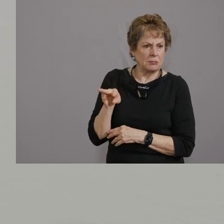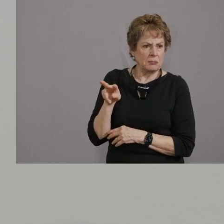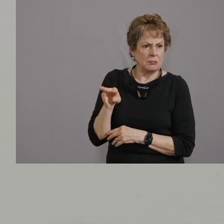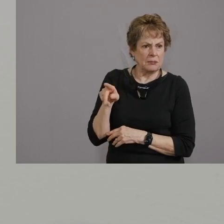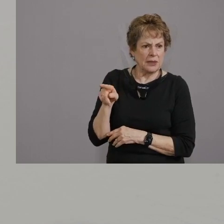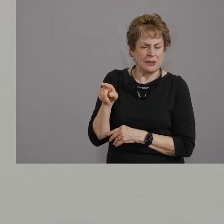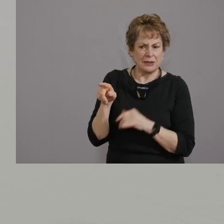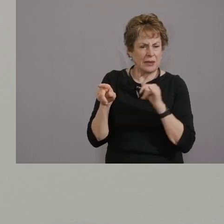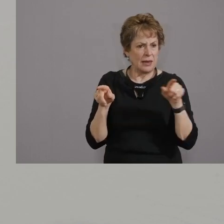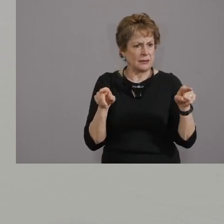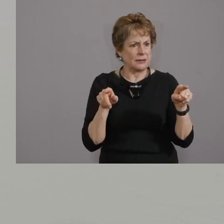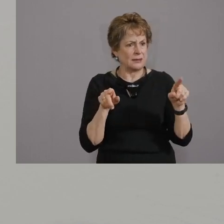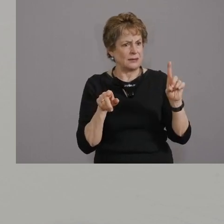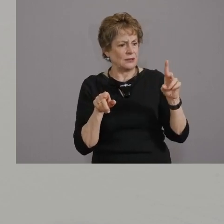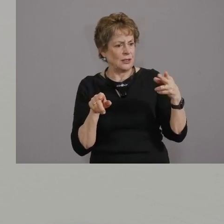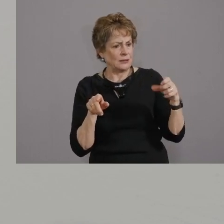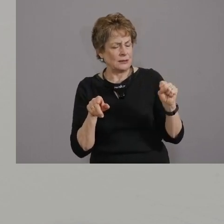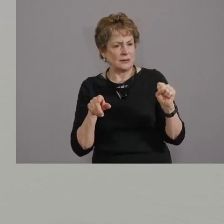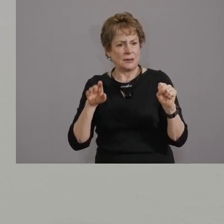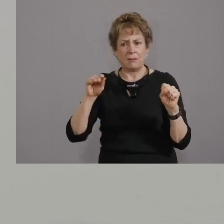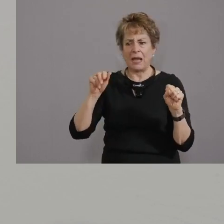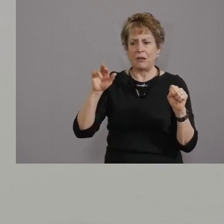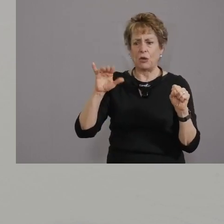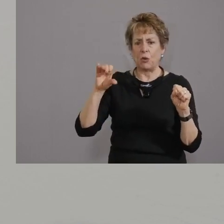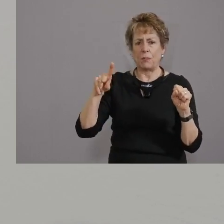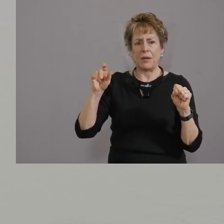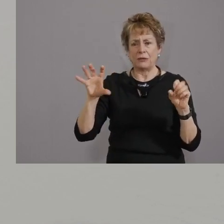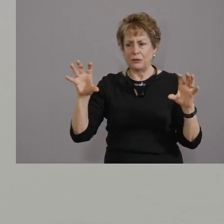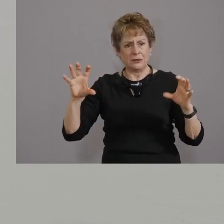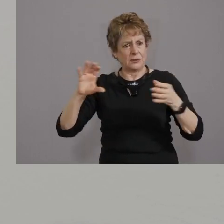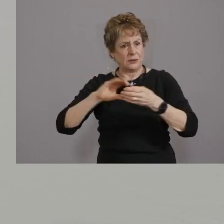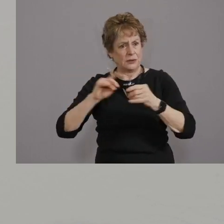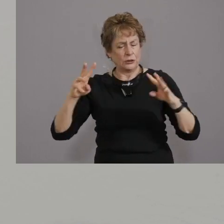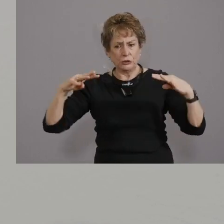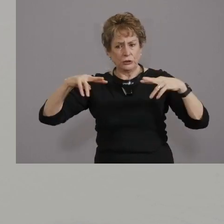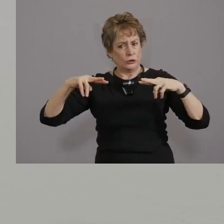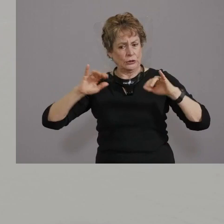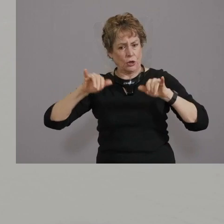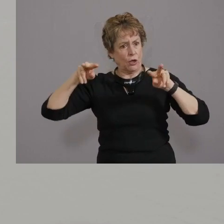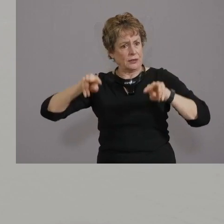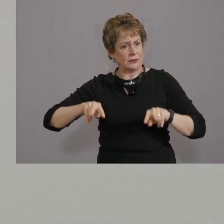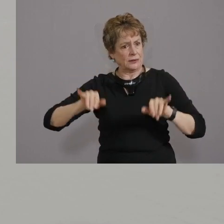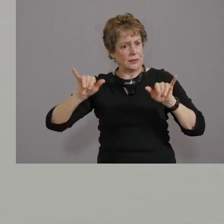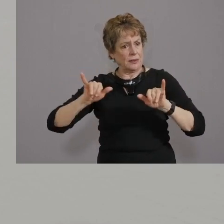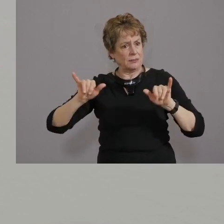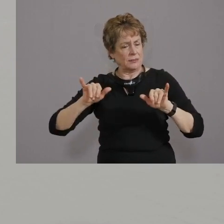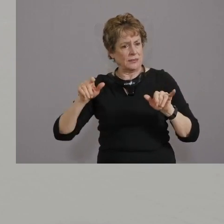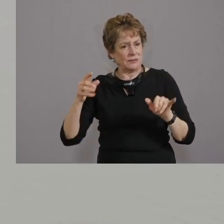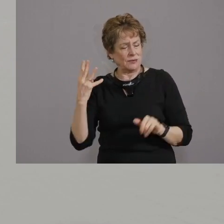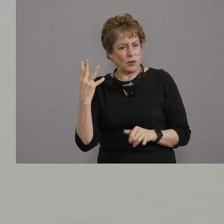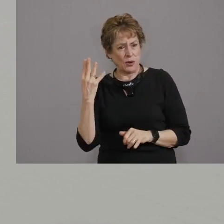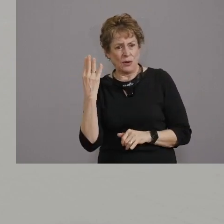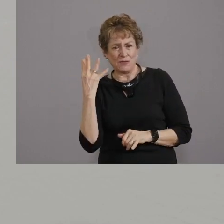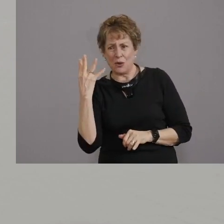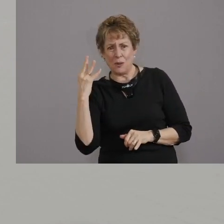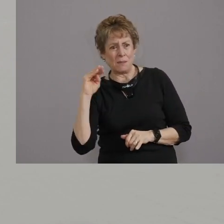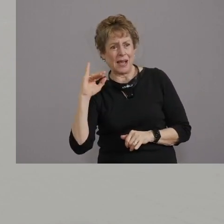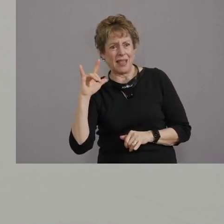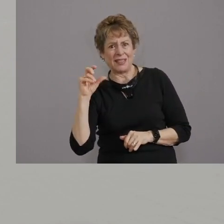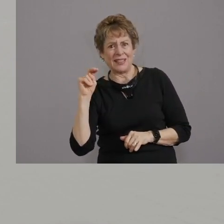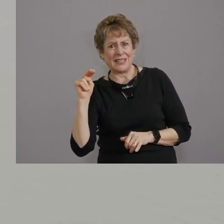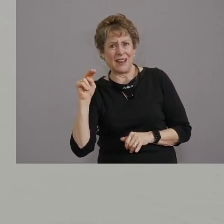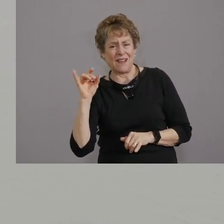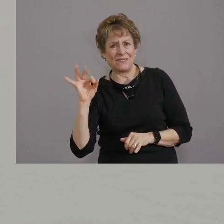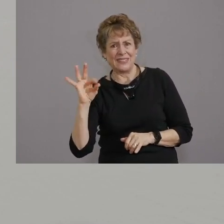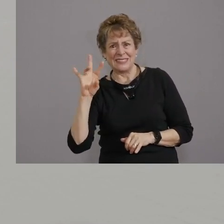which represents 4 million of our 7 million Arizonans, what can you do to get on the same page with Dr. Sunshine